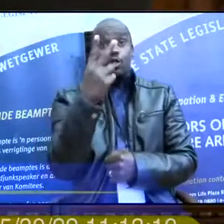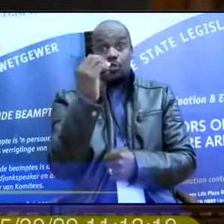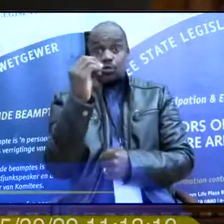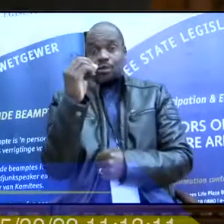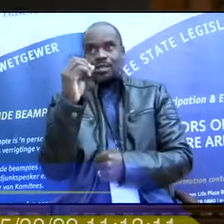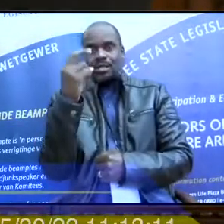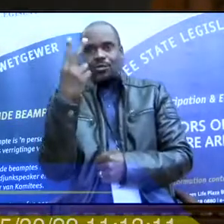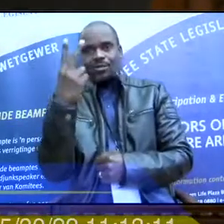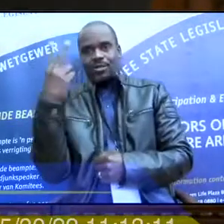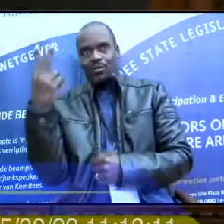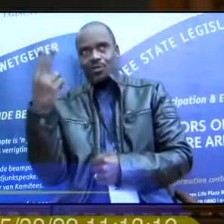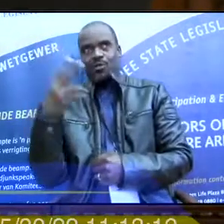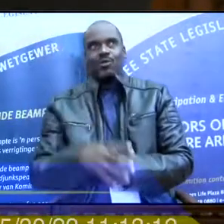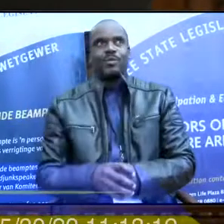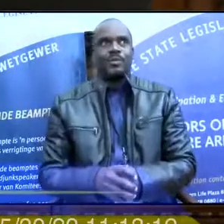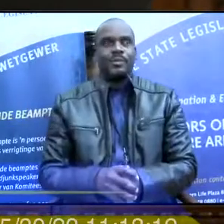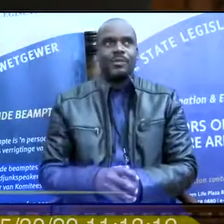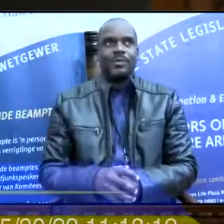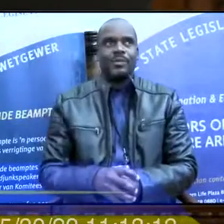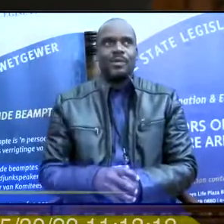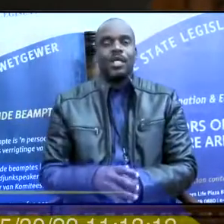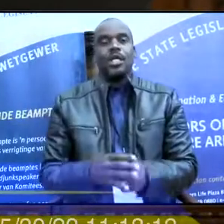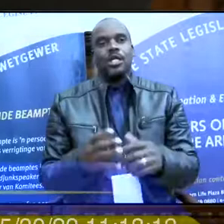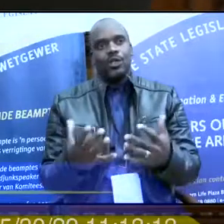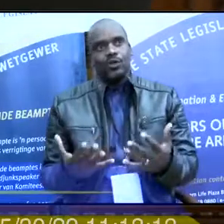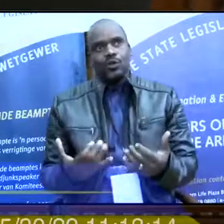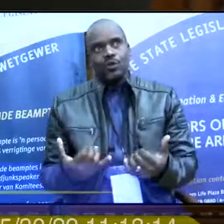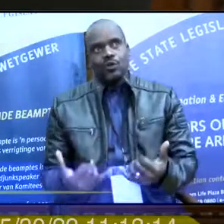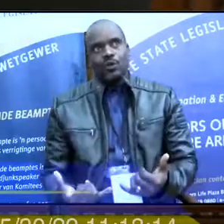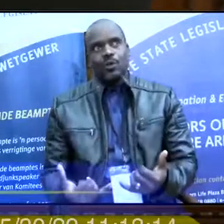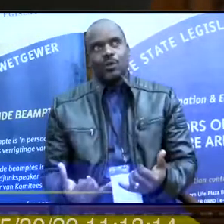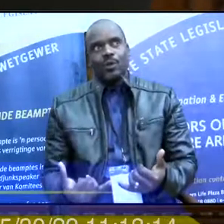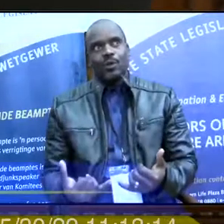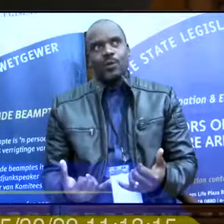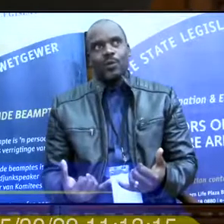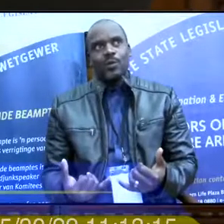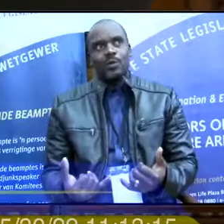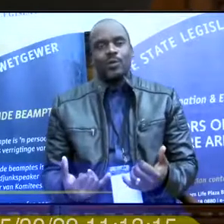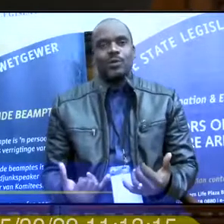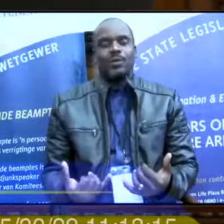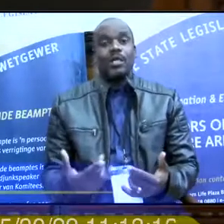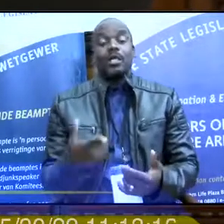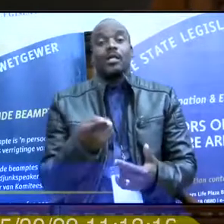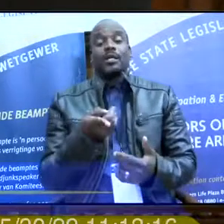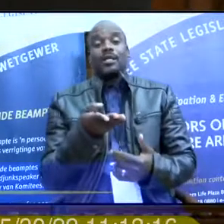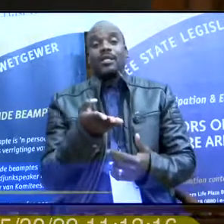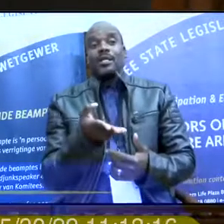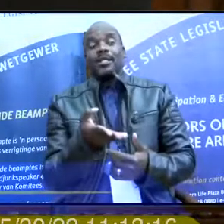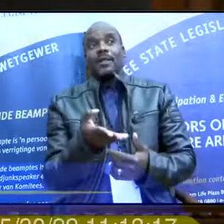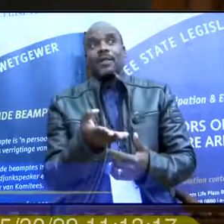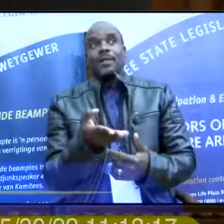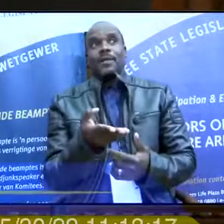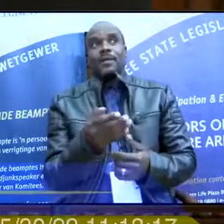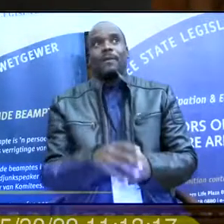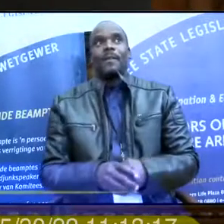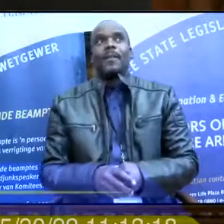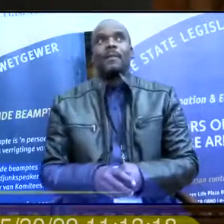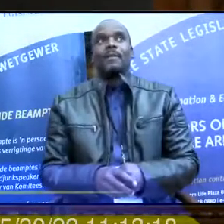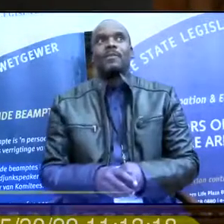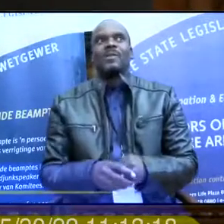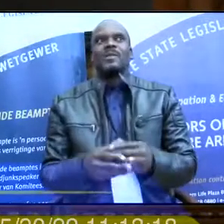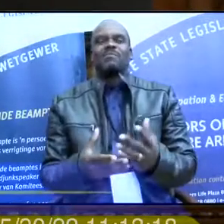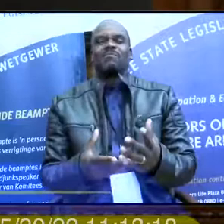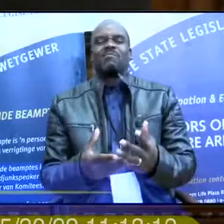percent so on the latest monetary policy committee statement that was released in